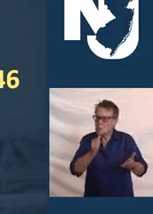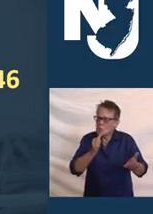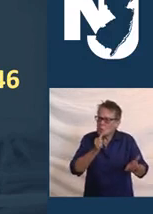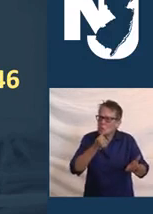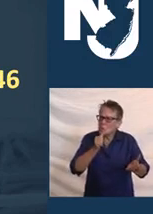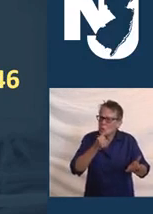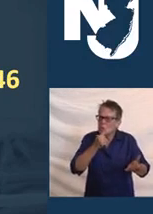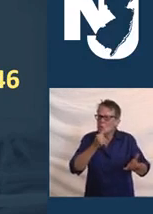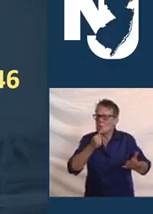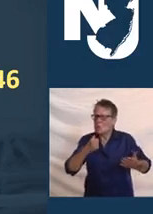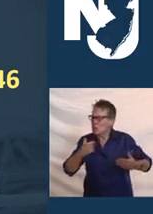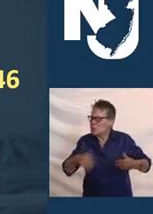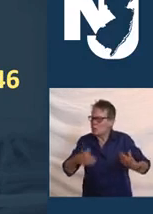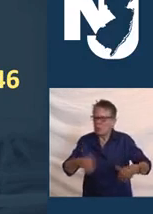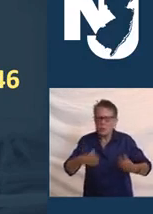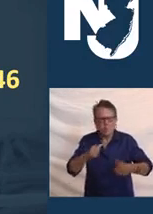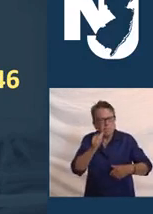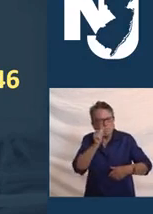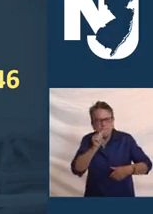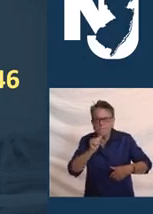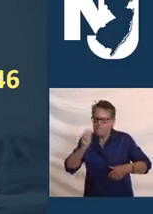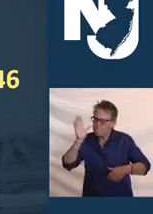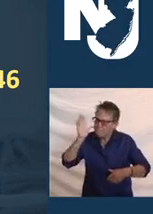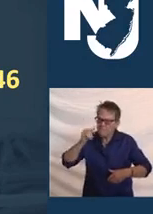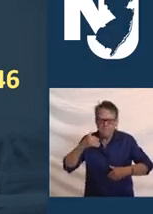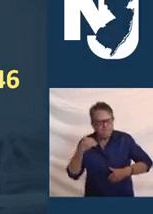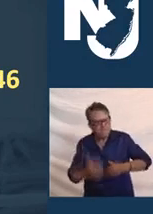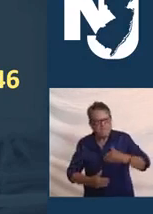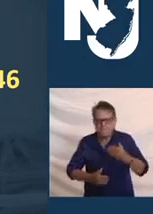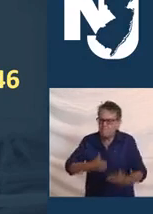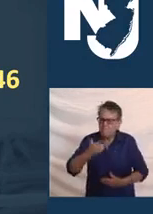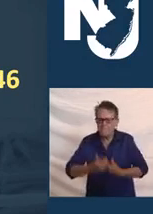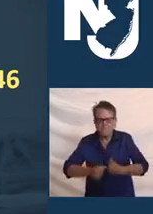category, folks who are simply putting themselves before their